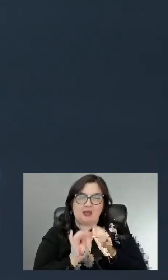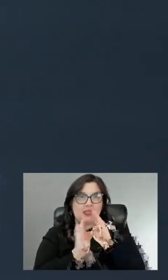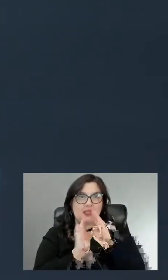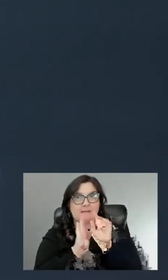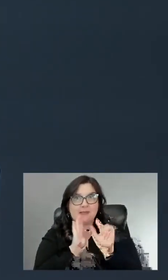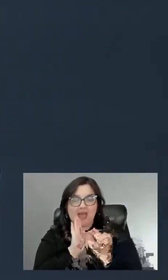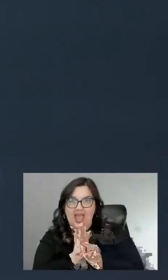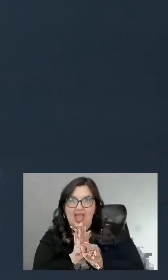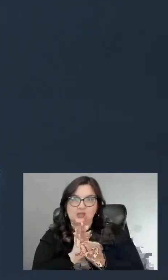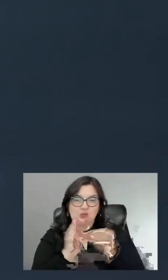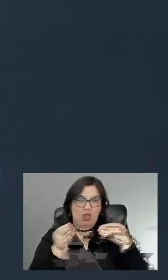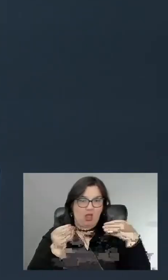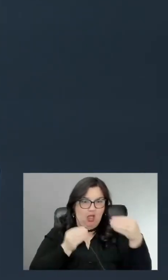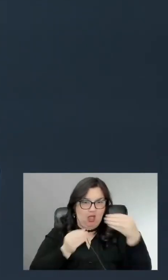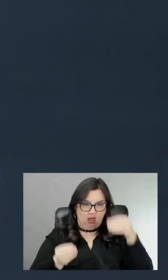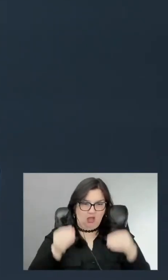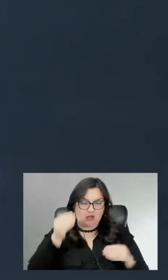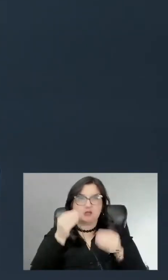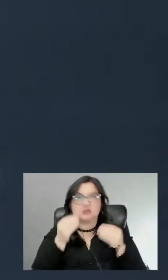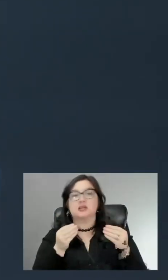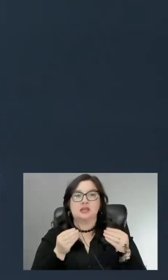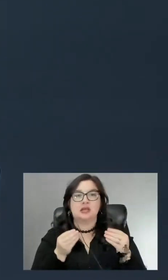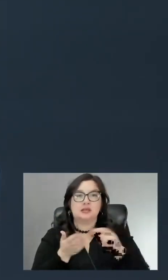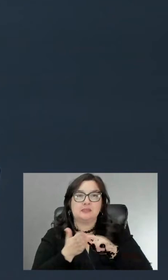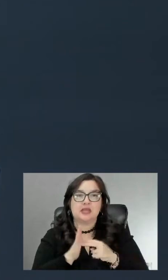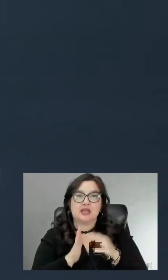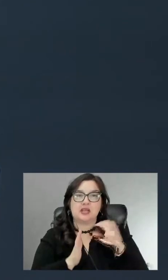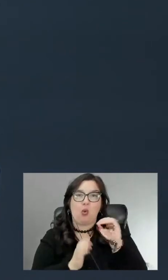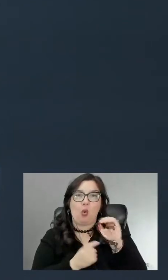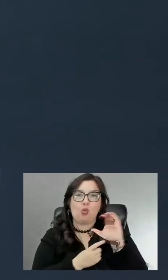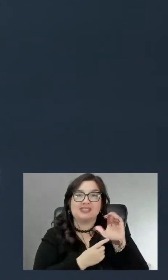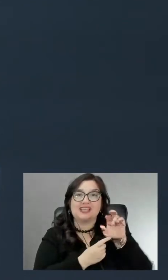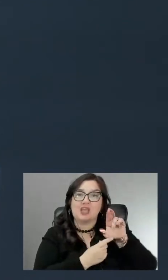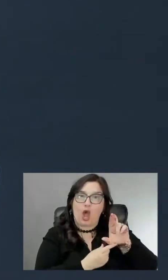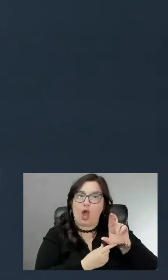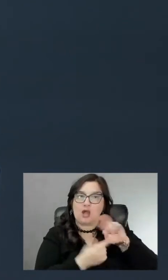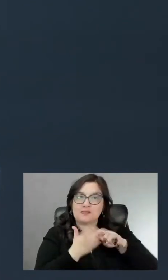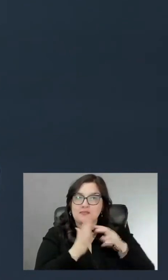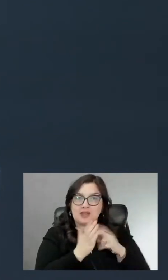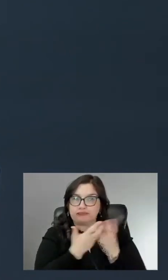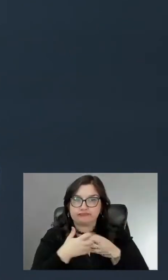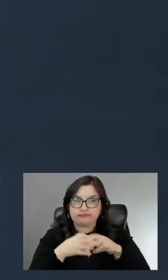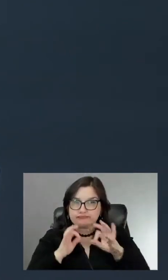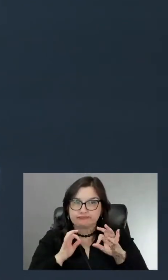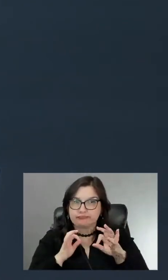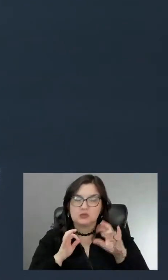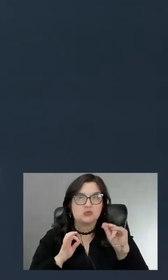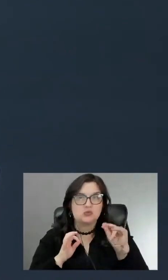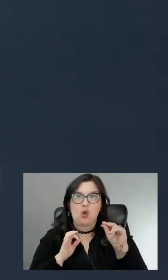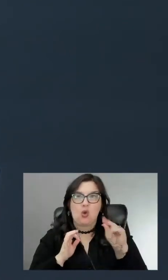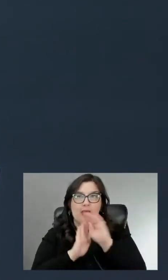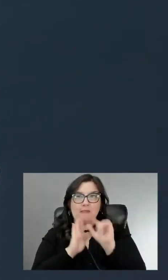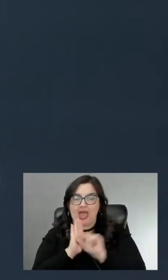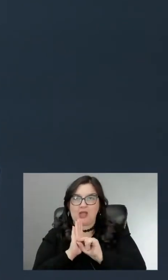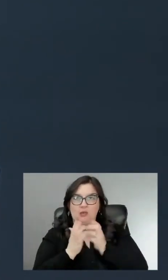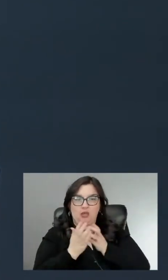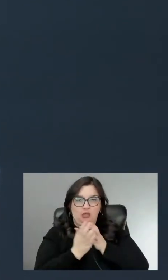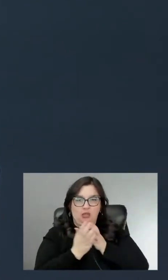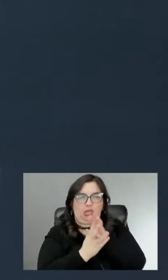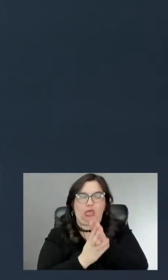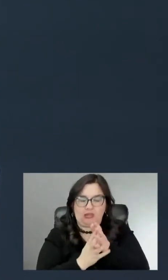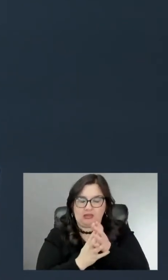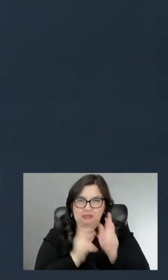the scenes. So not all OCR works great with those, because the design pattern from the background bleeds in, and people have to Interesting. figure that